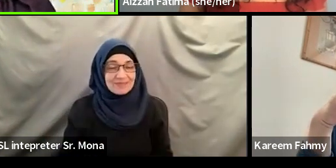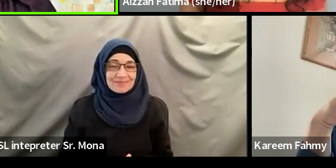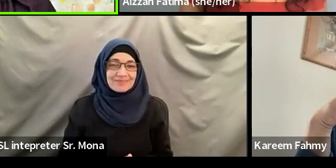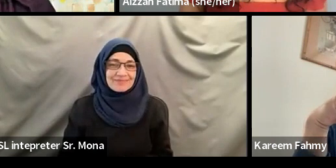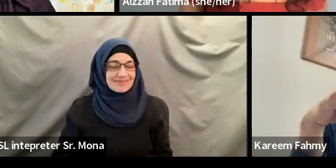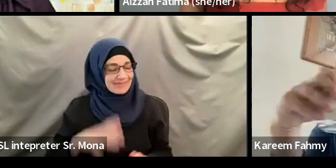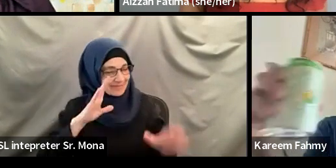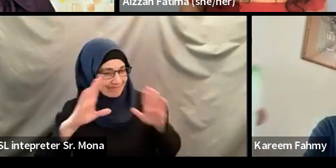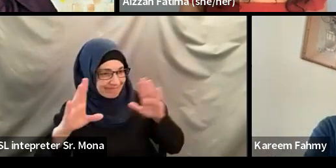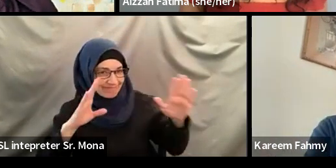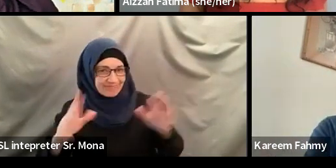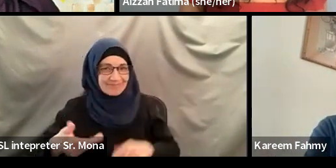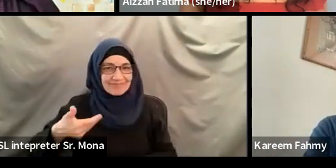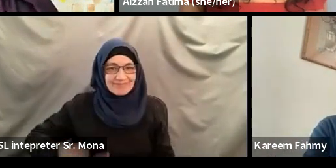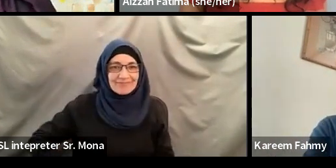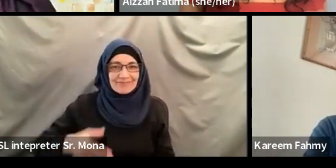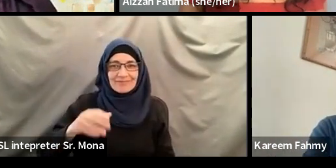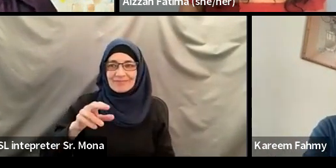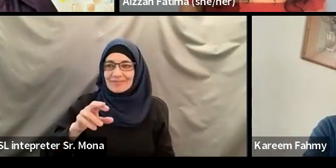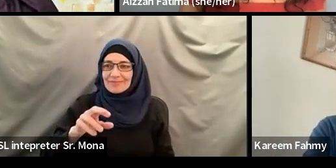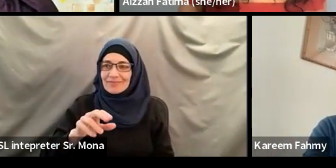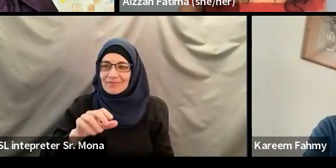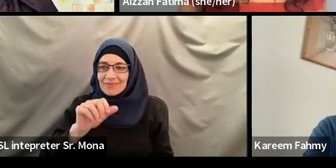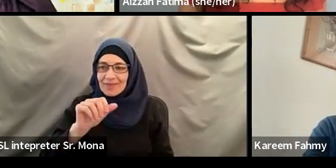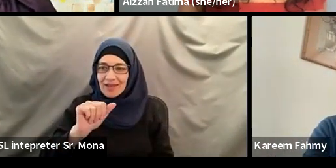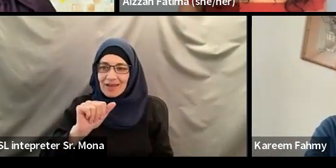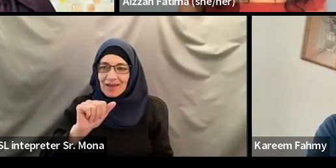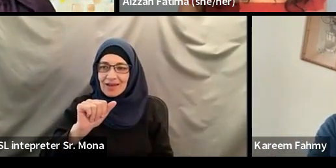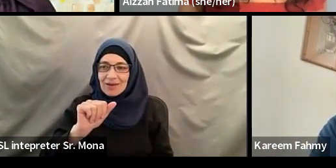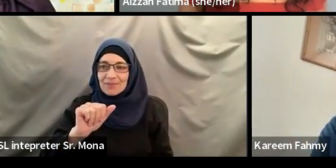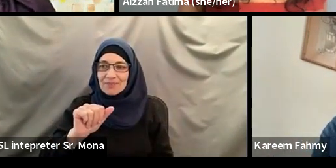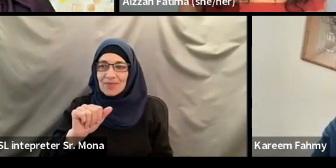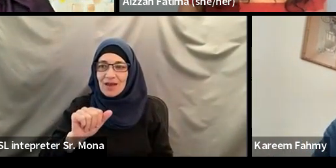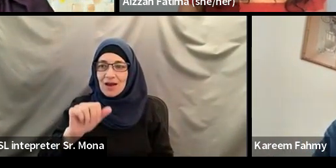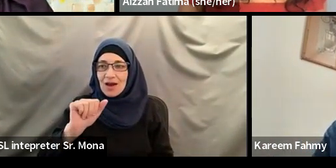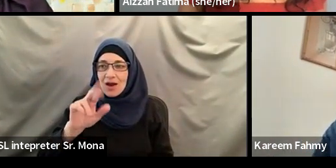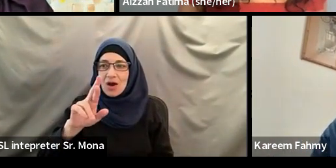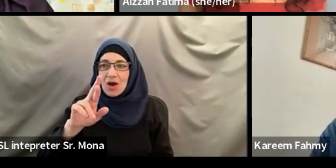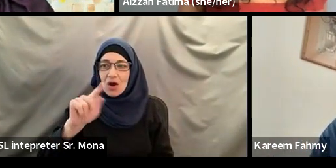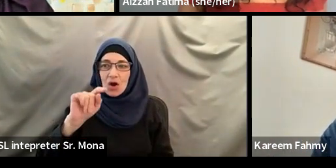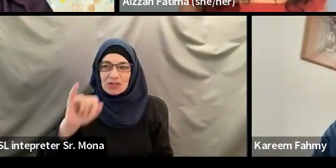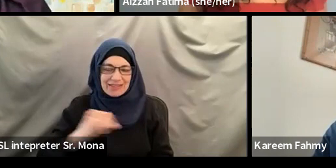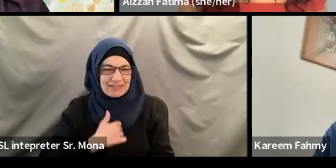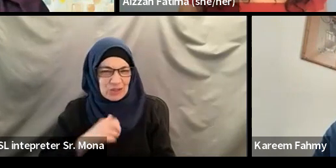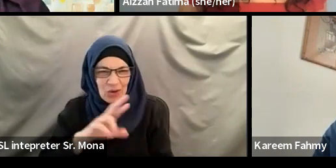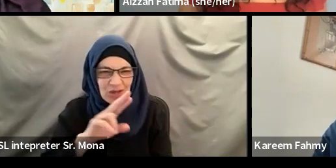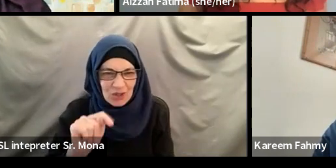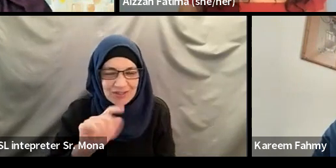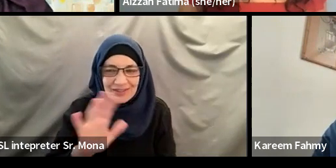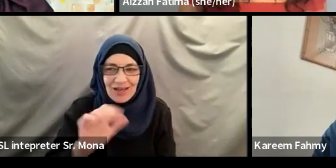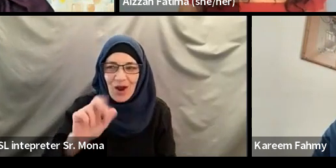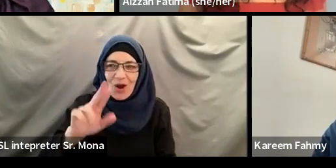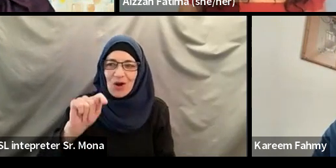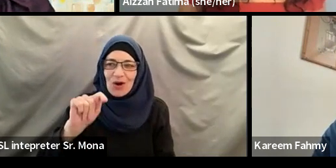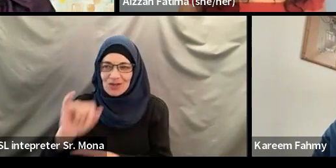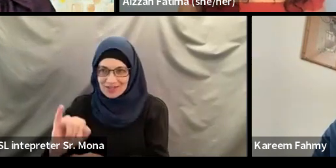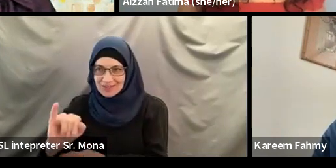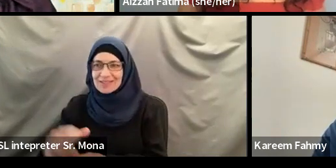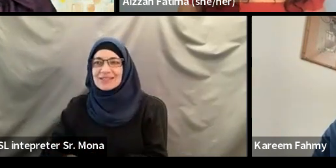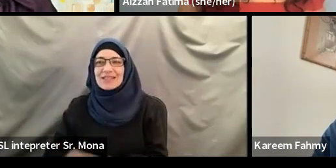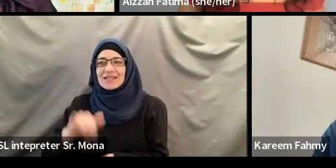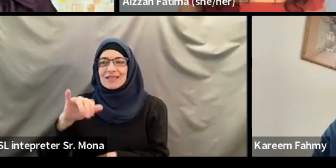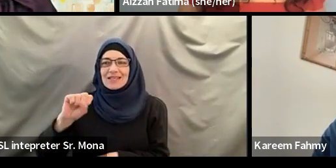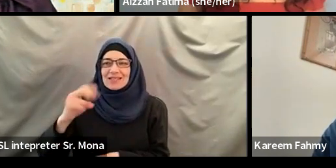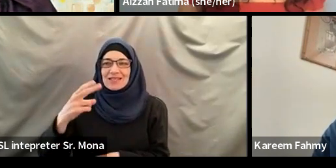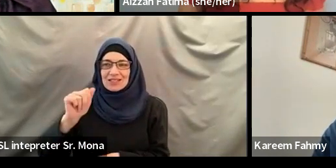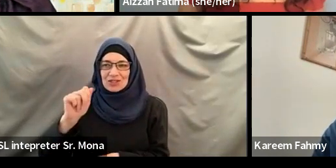Hi, everybody. My name is Arti Ishak. Pronouns are they, them. I'm also residing in Chicago, the traditional homelands of the Council of Three